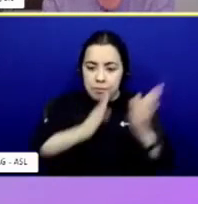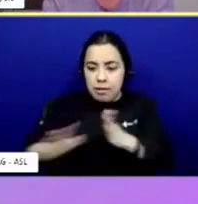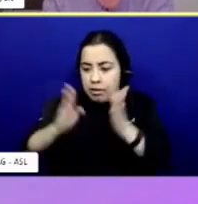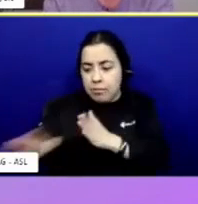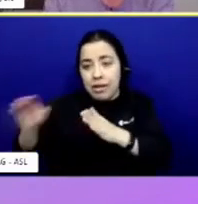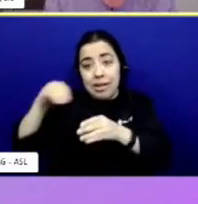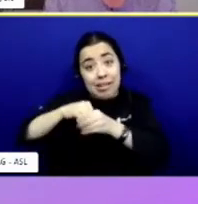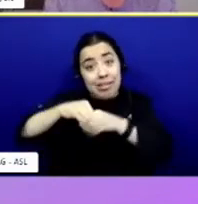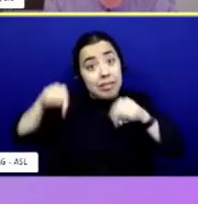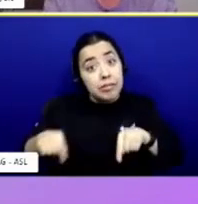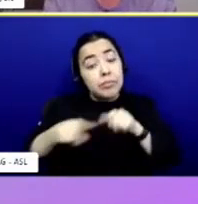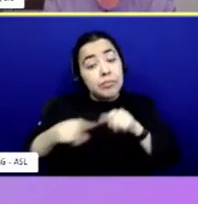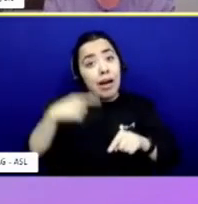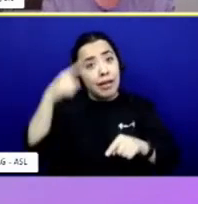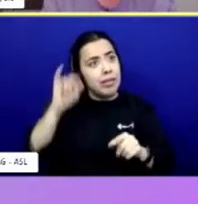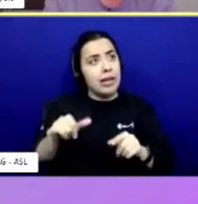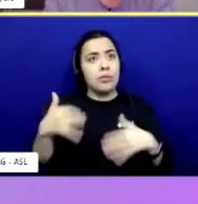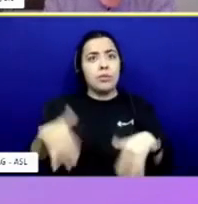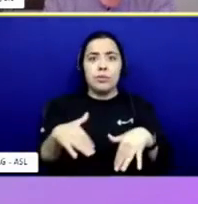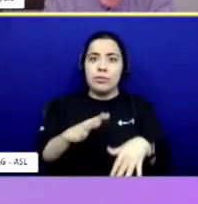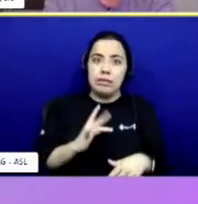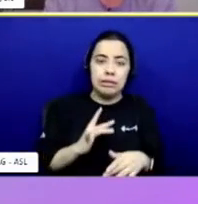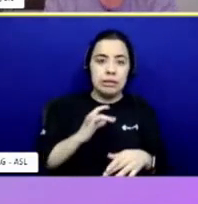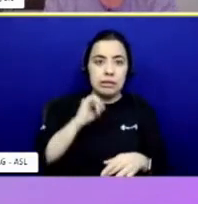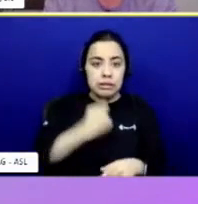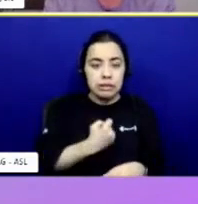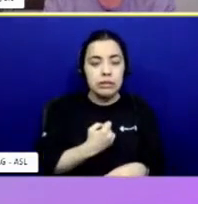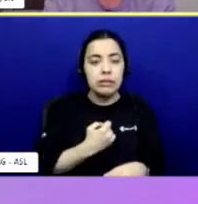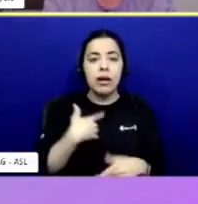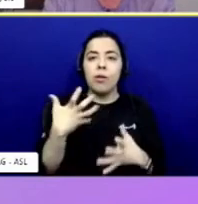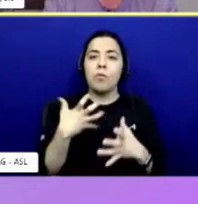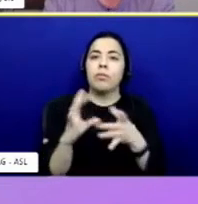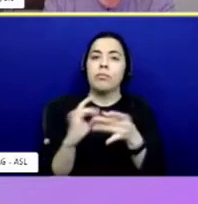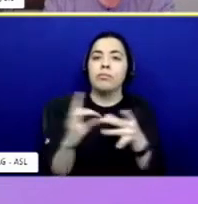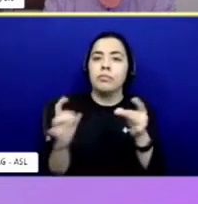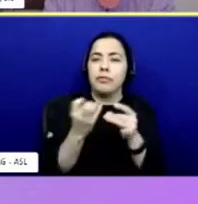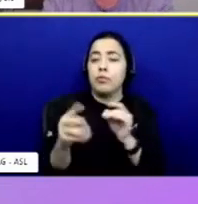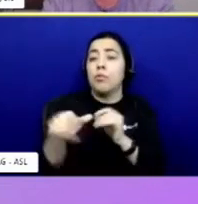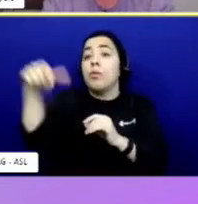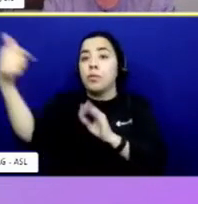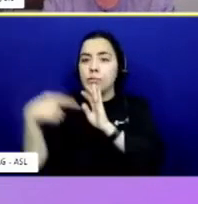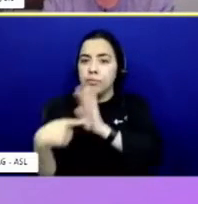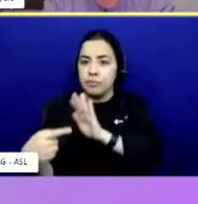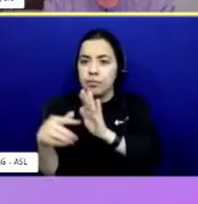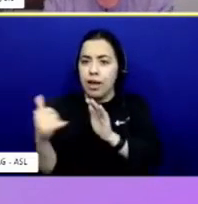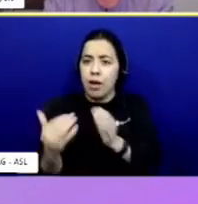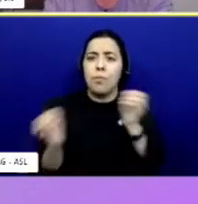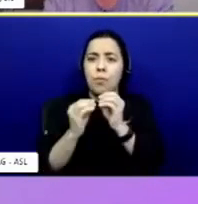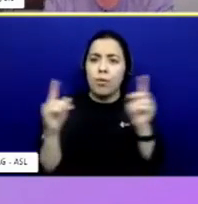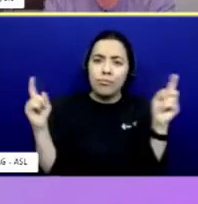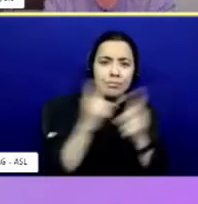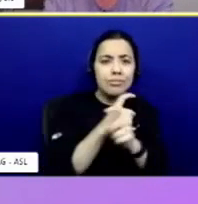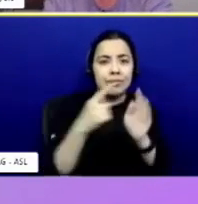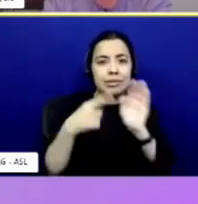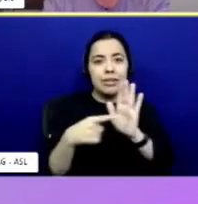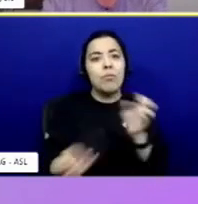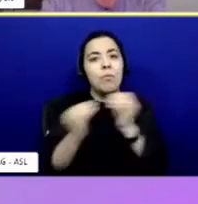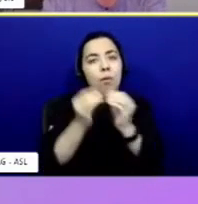think is really, really neat. And I wanted to highlight a couple of other examples, ways in which the weirder examples start to make